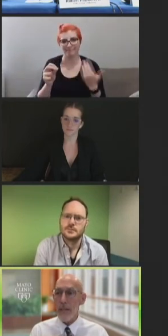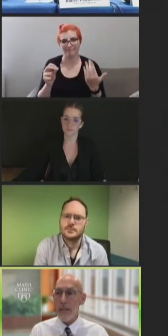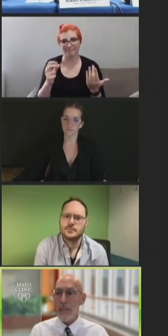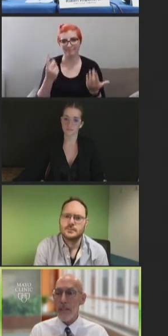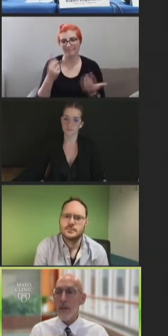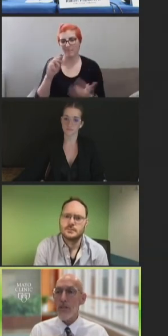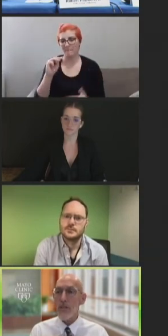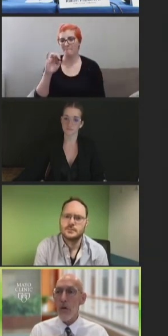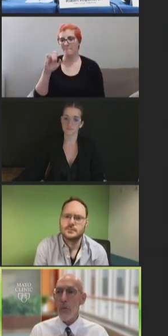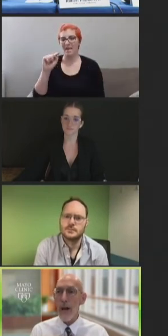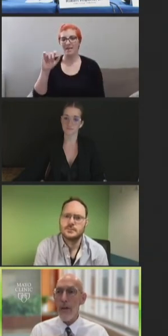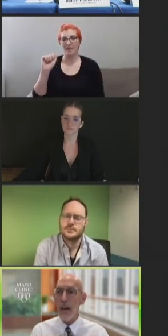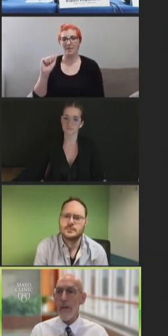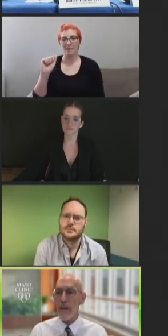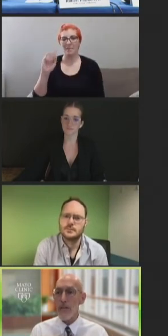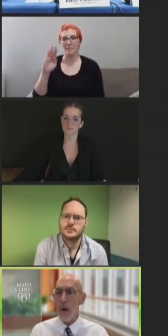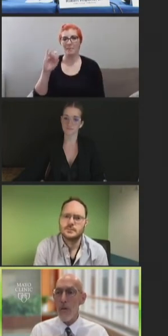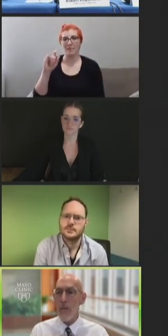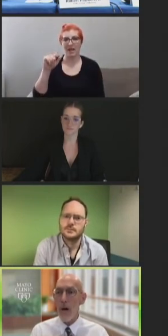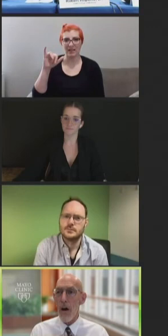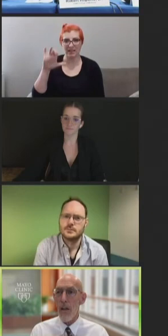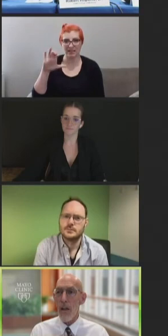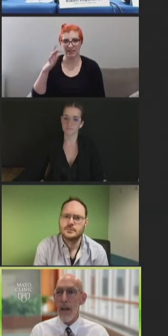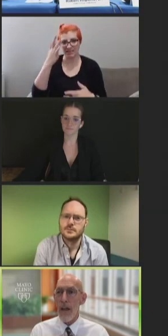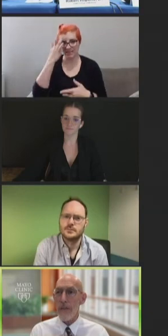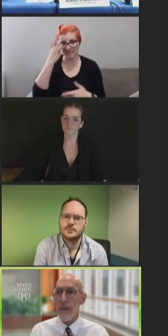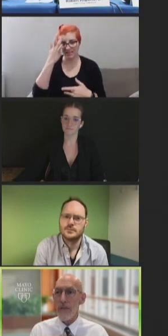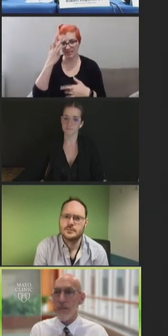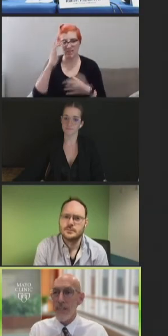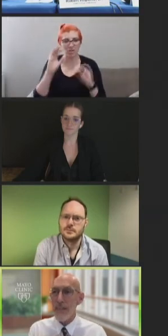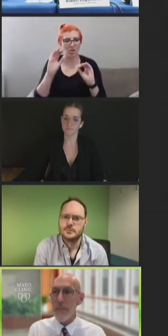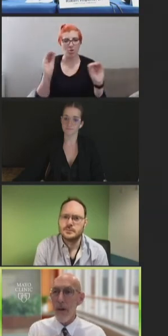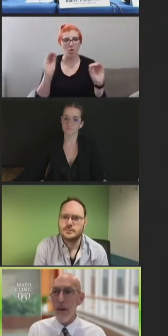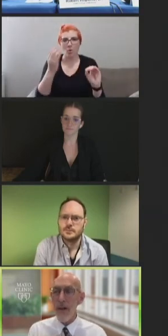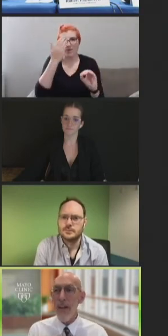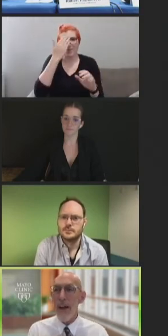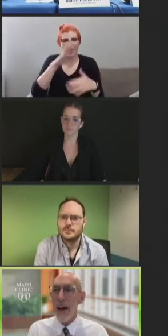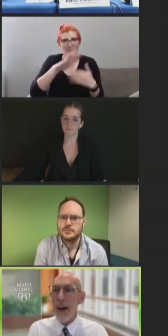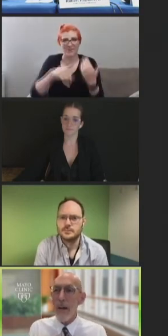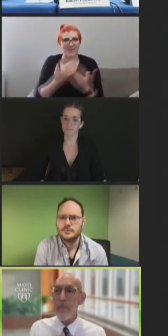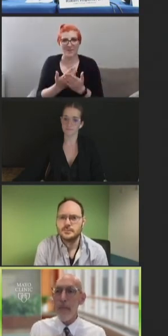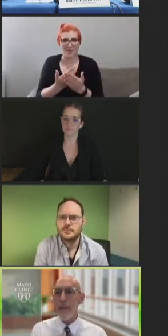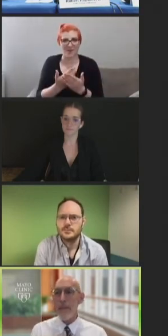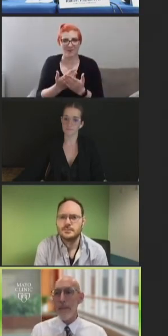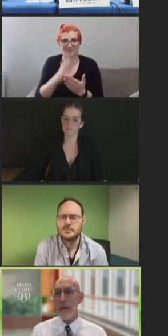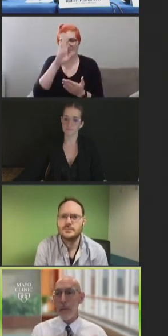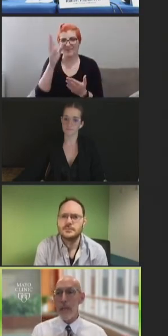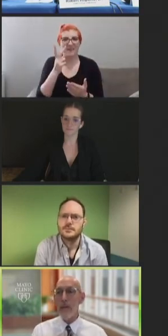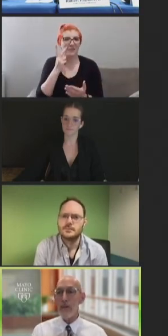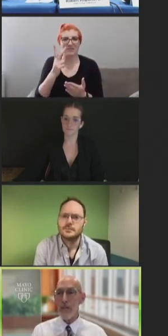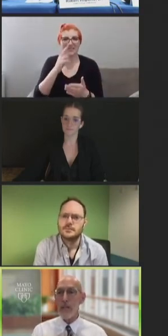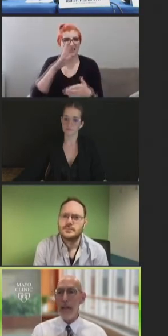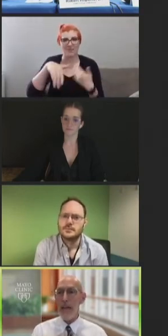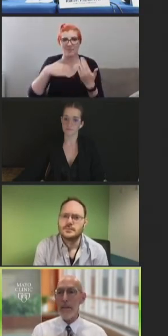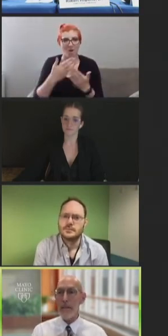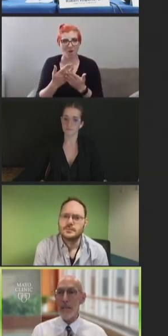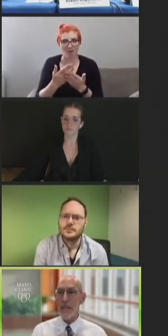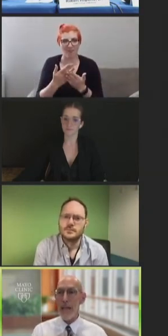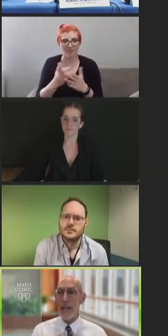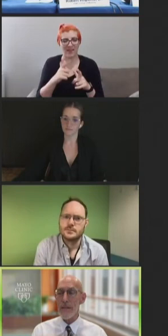metabolic diseases that are so rare, none of us know them all and have never seen them all, and then appeal to